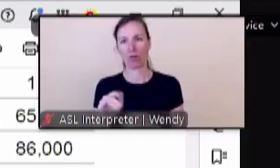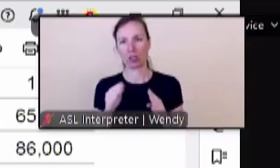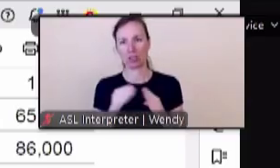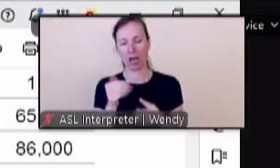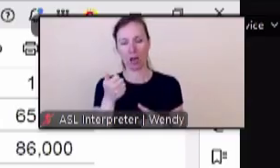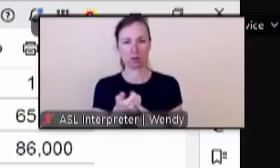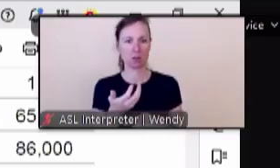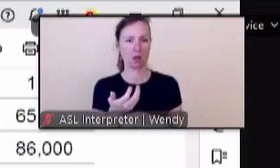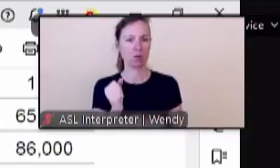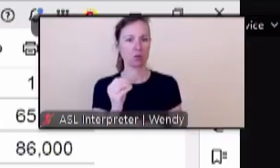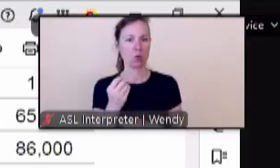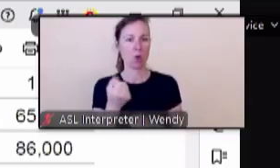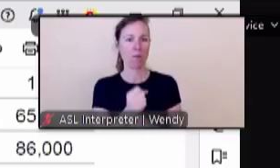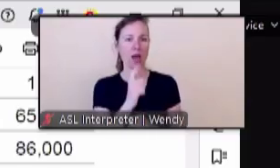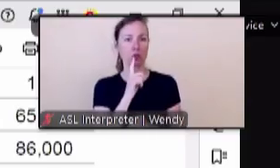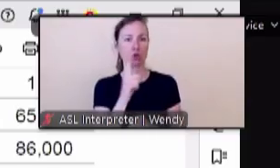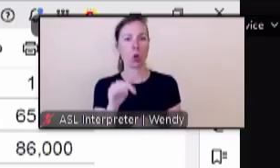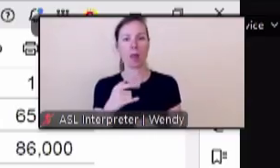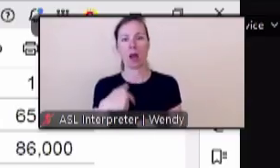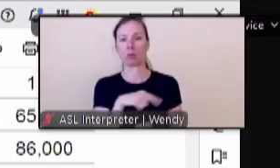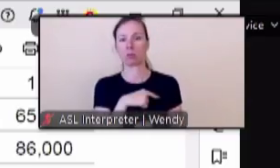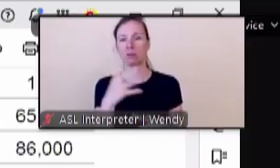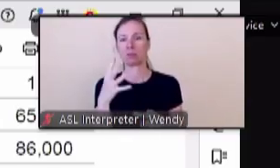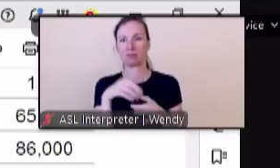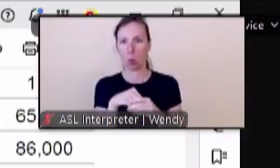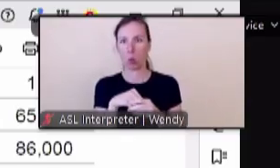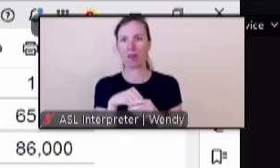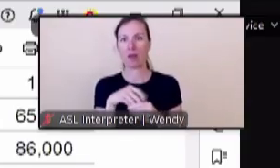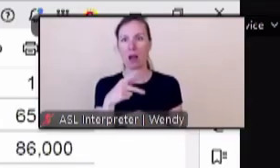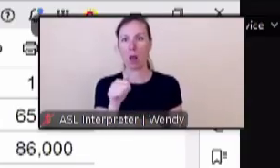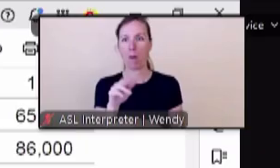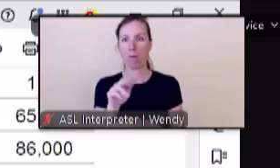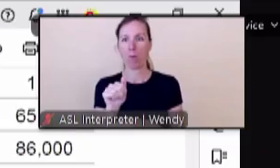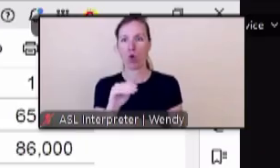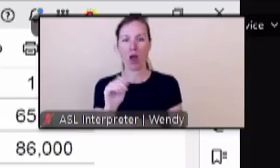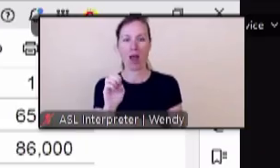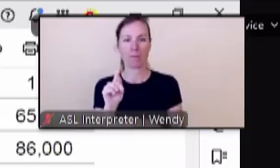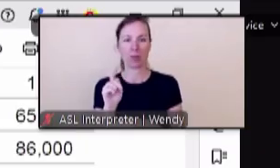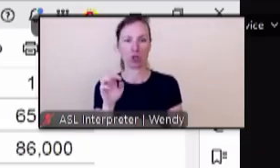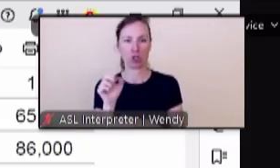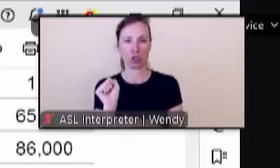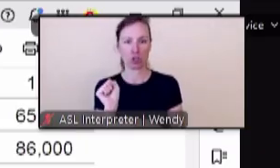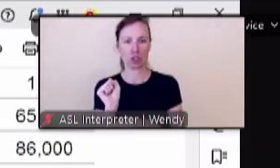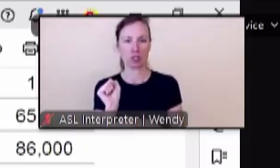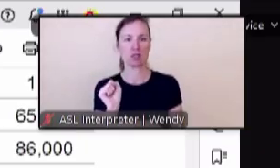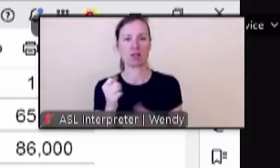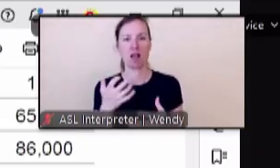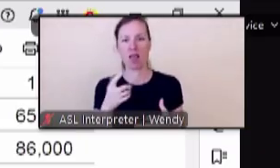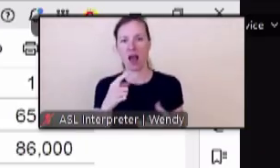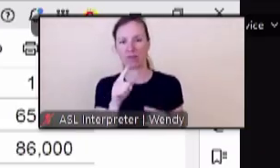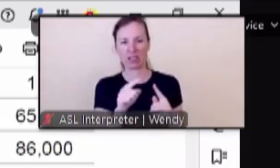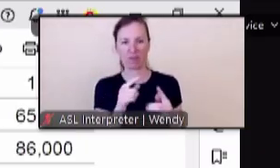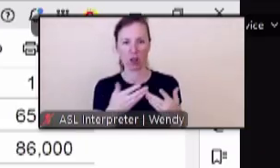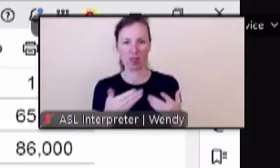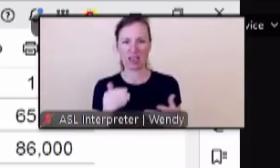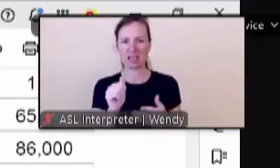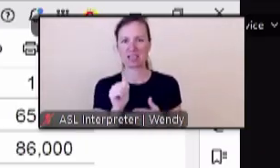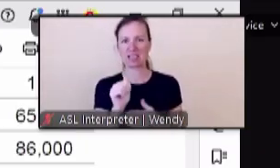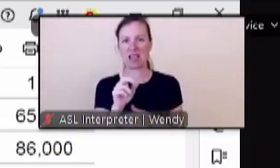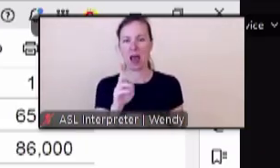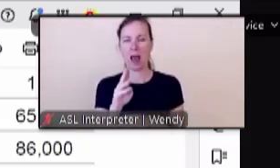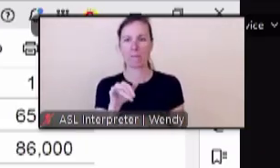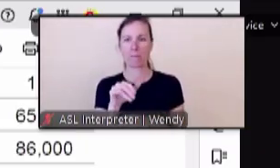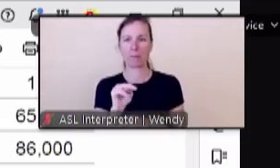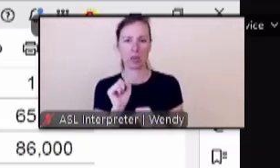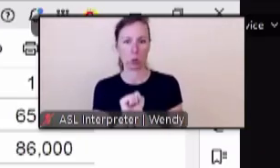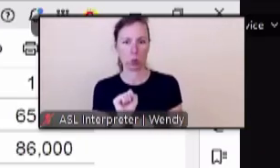well, it's a lot of administrative work that go in behind the grants or the bond bills, even just to ensure that we're in